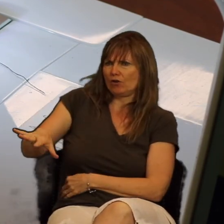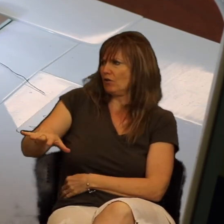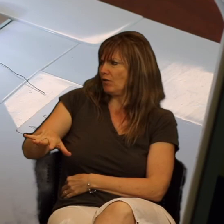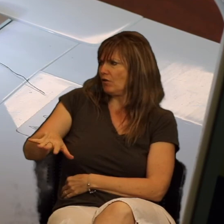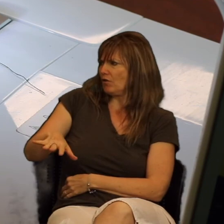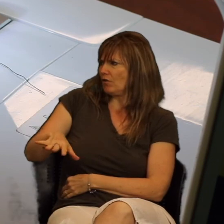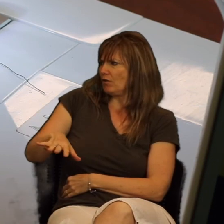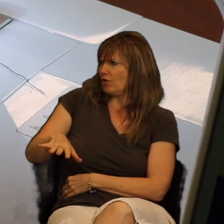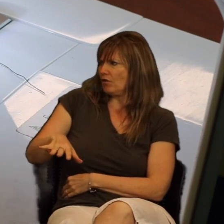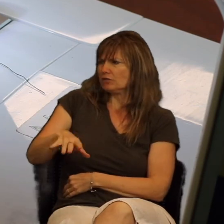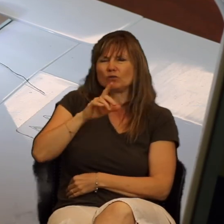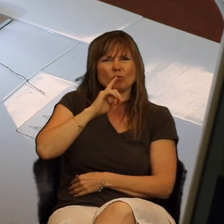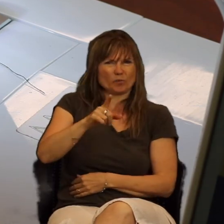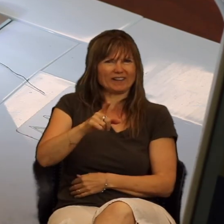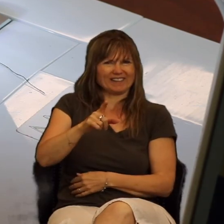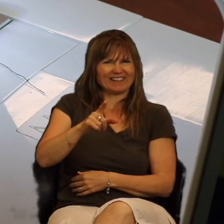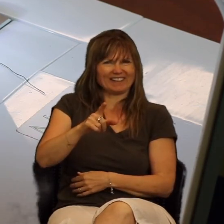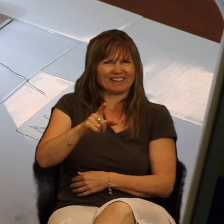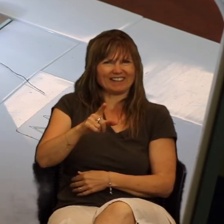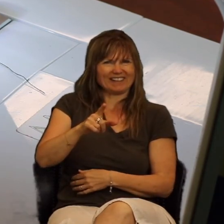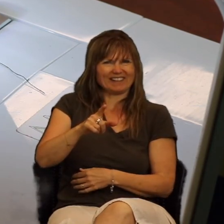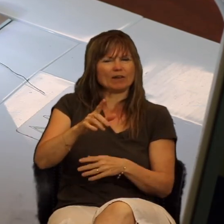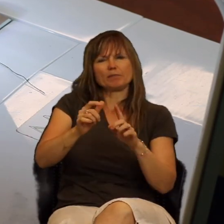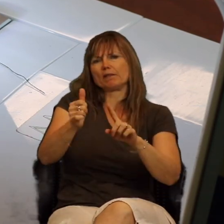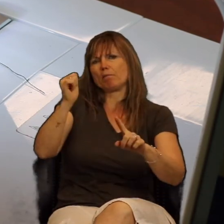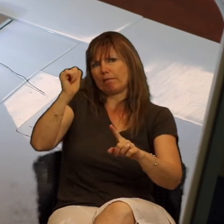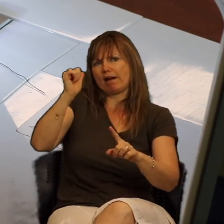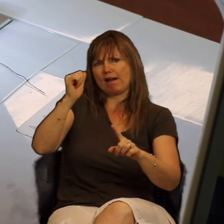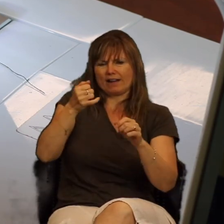what would be the back side, because I'm going to feed it through like that.